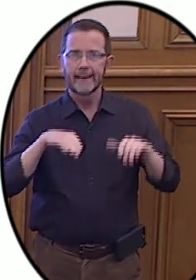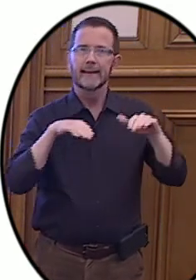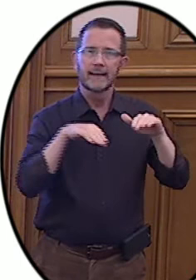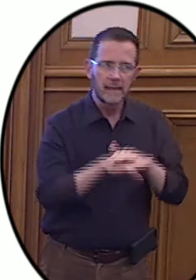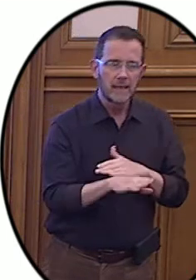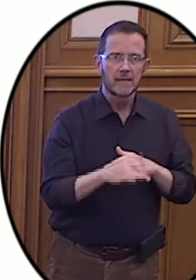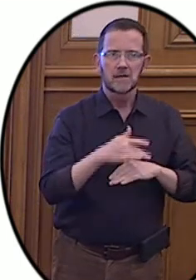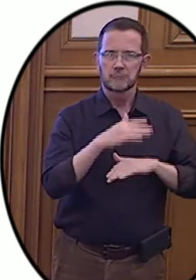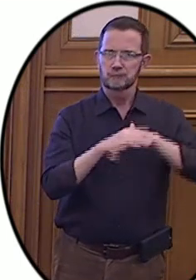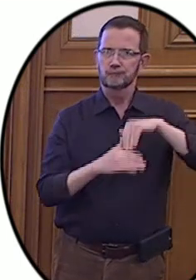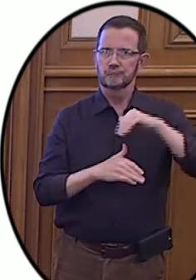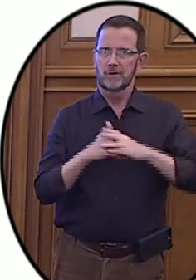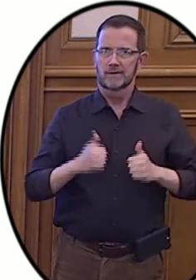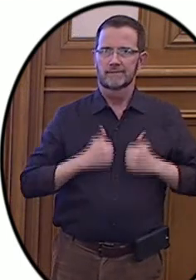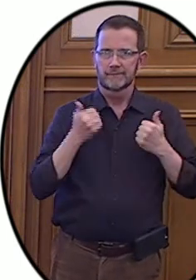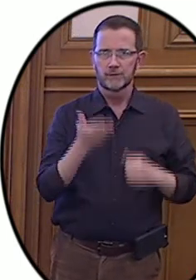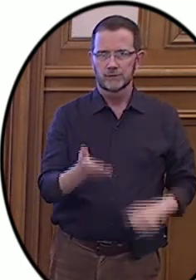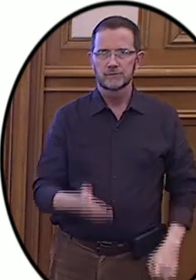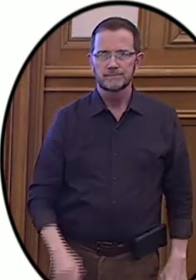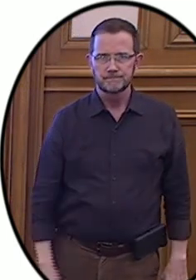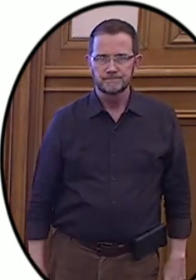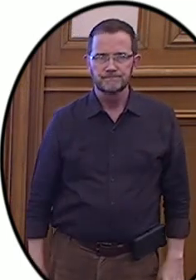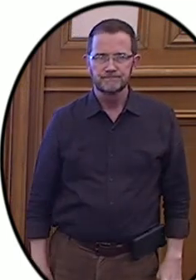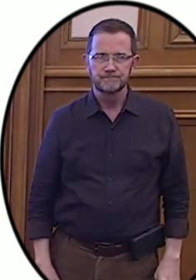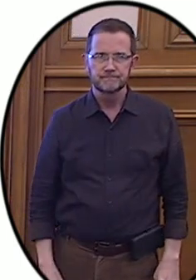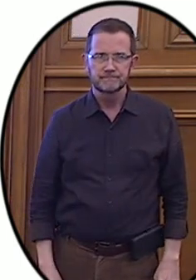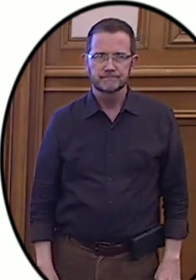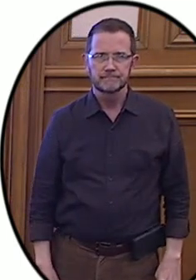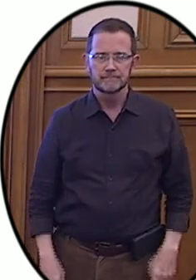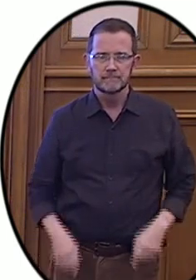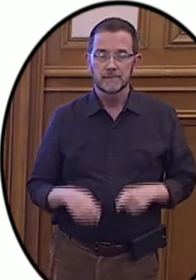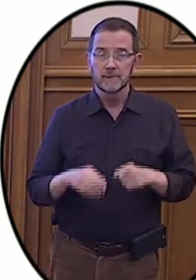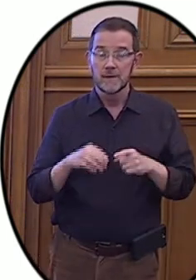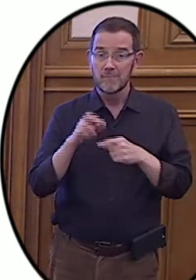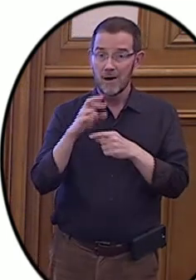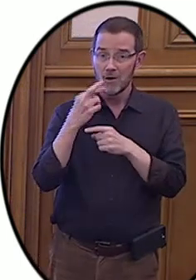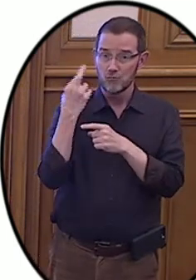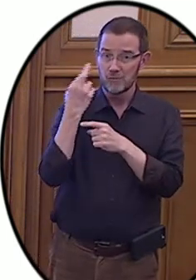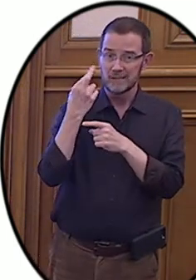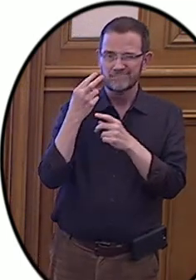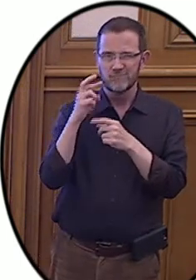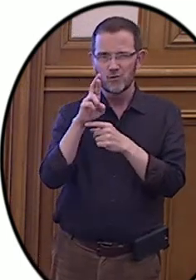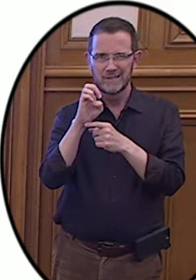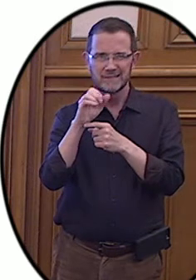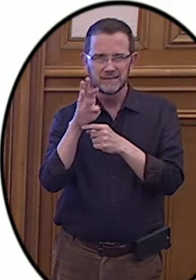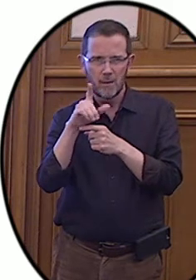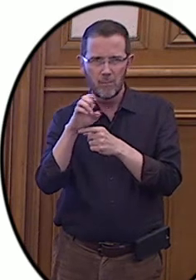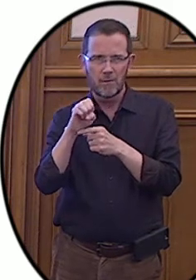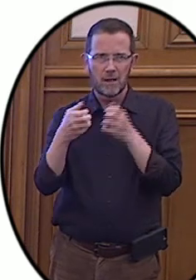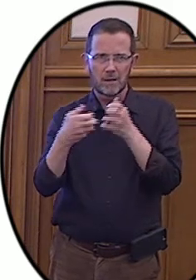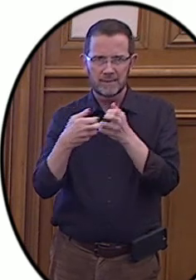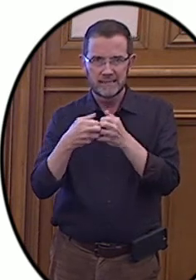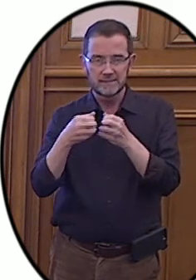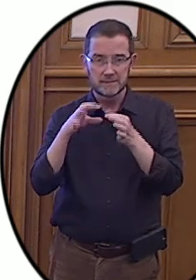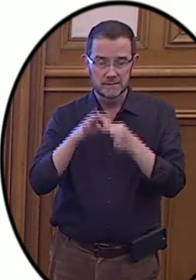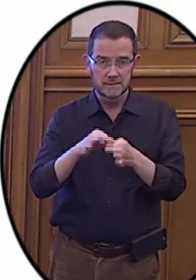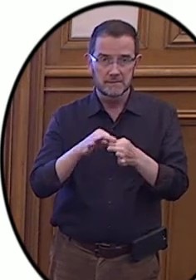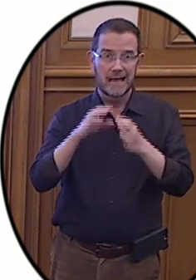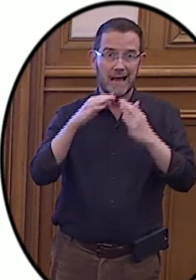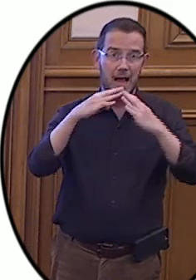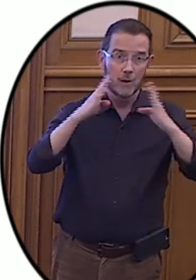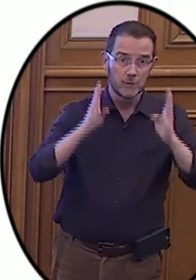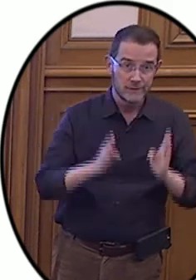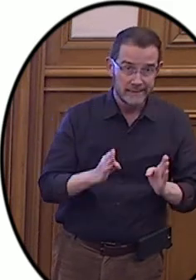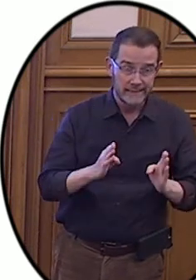It may be worth mentioning that the laws for reasonable accommodations in housing are similar to the laws